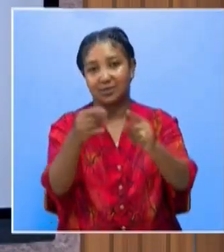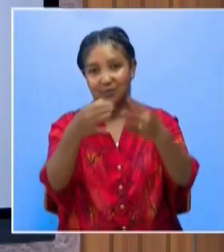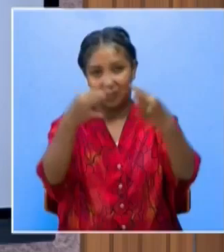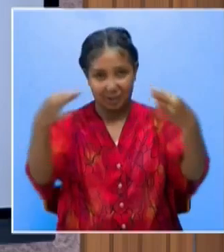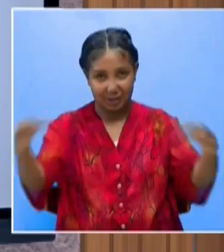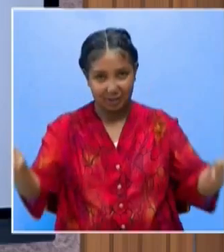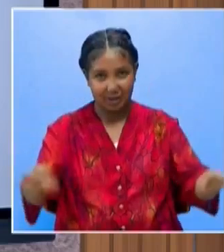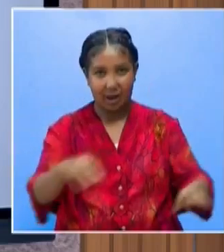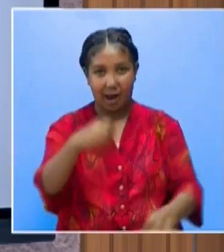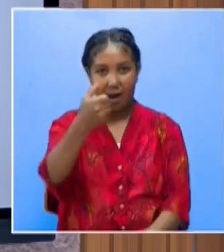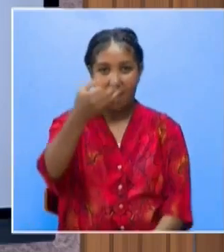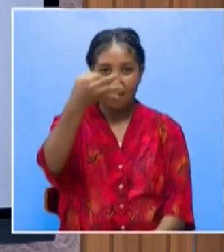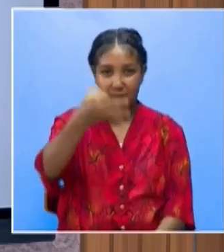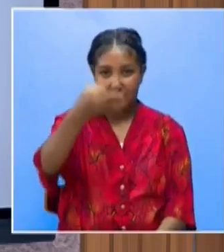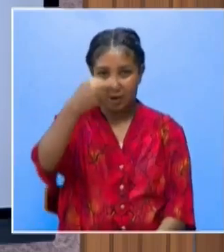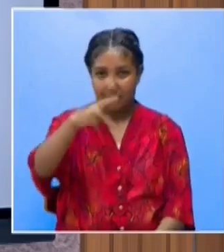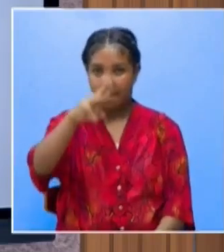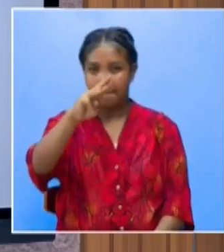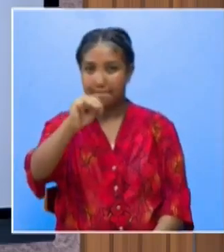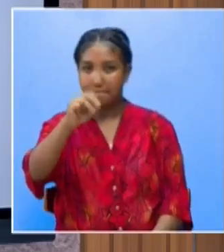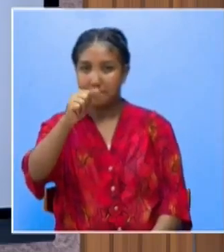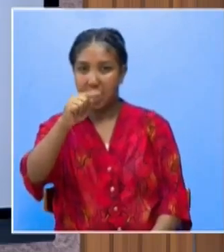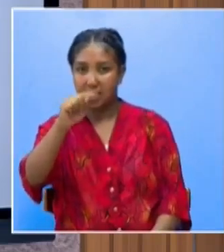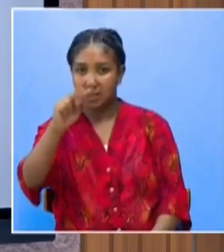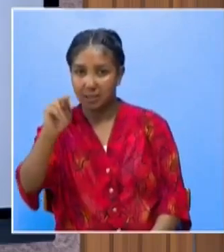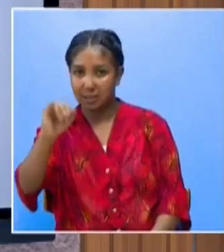sentence from the given structure.